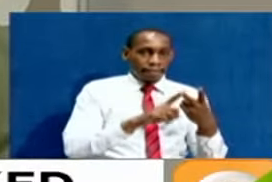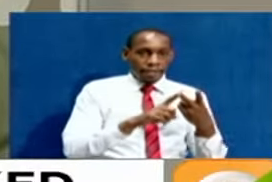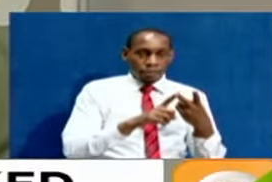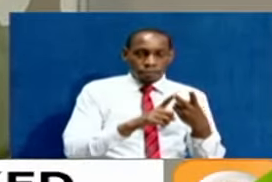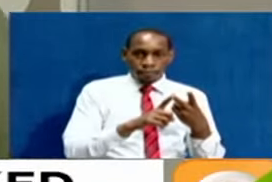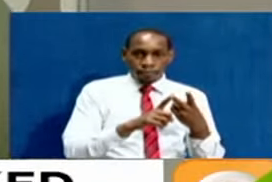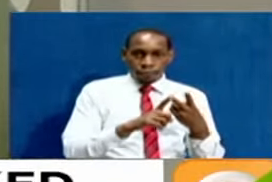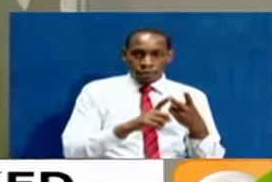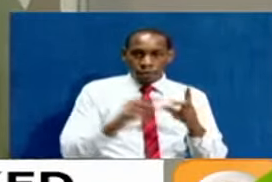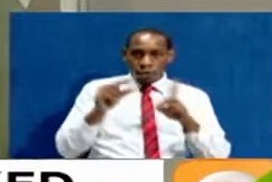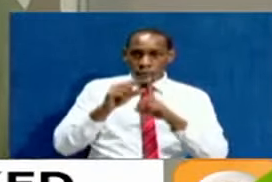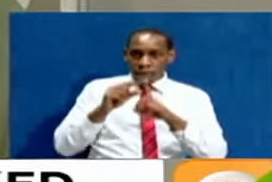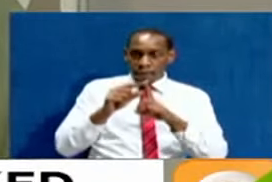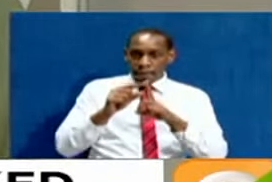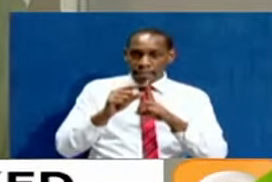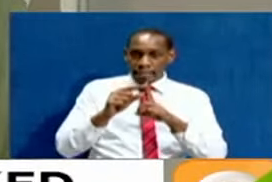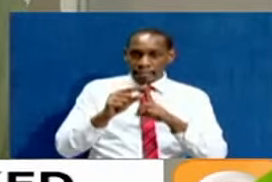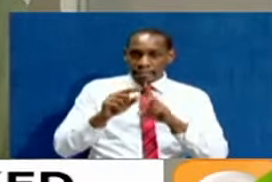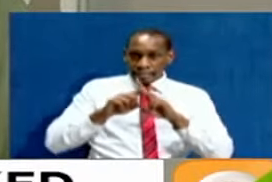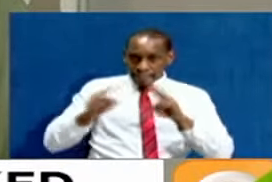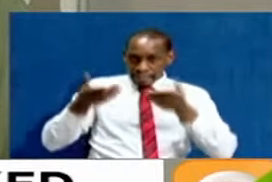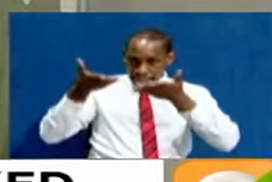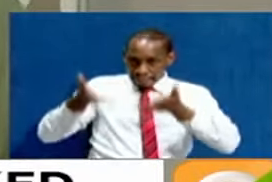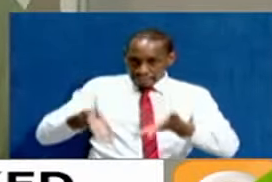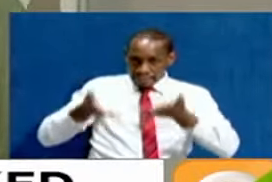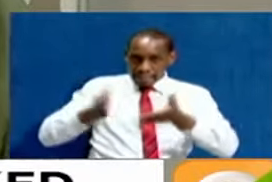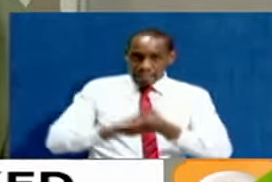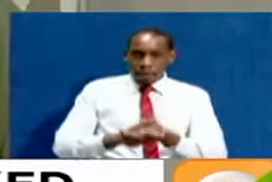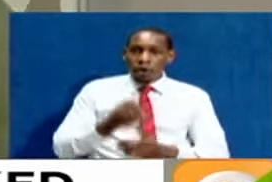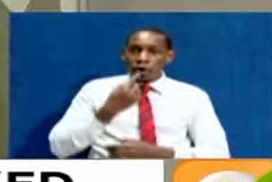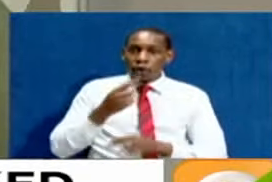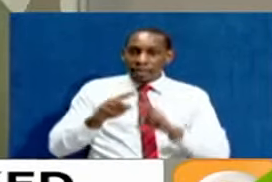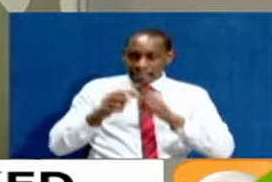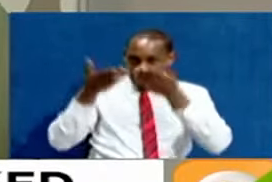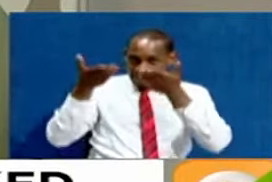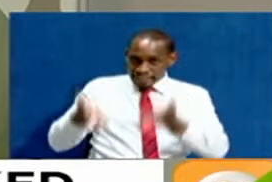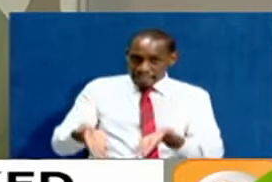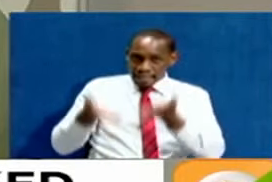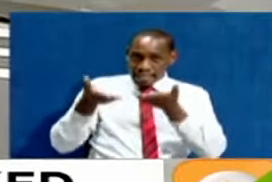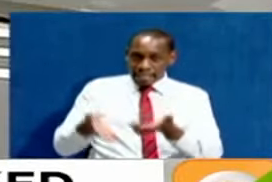immediate effect. When the president said these orders take immediate effect, like